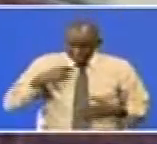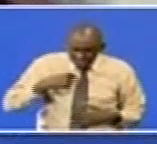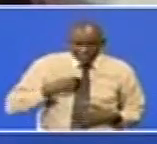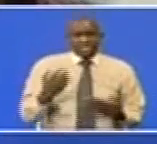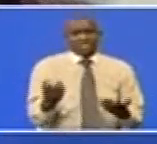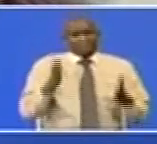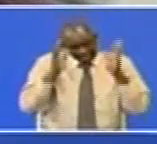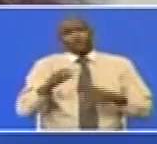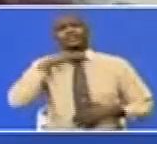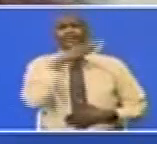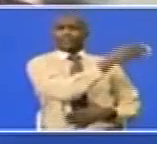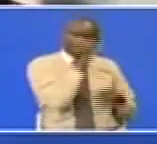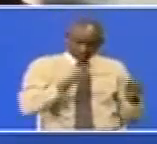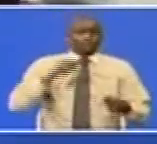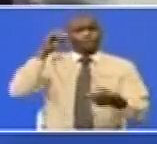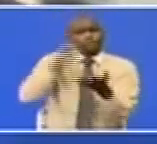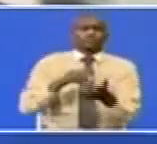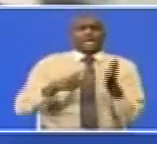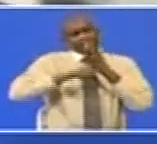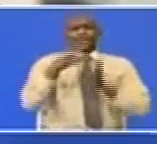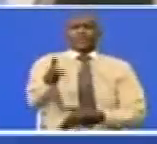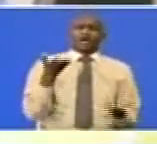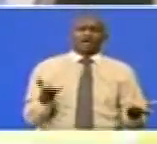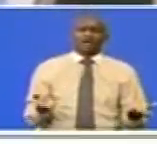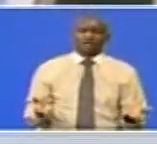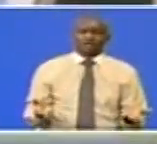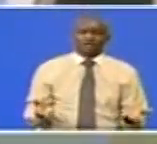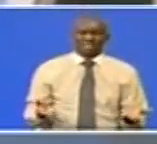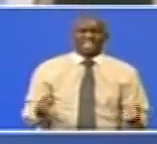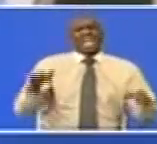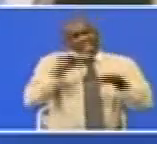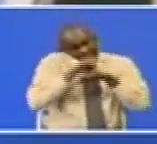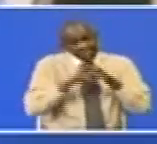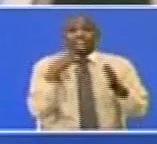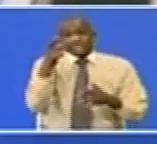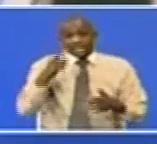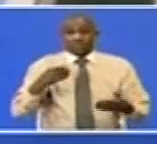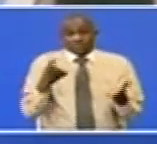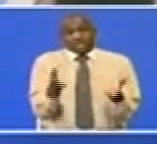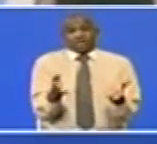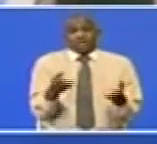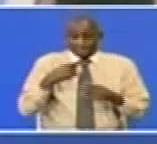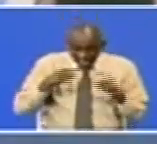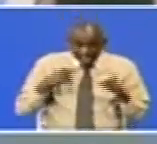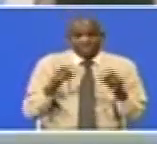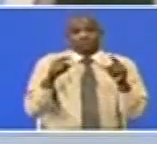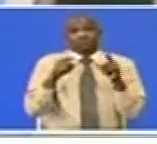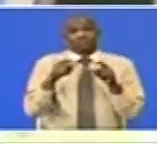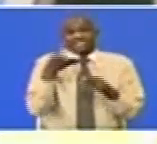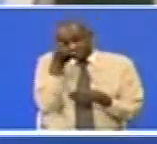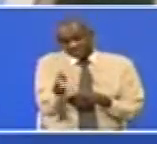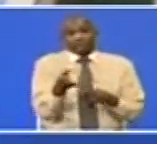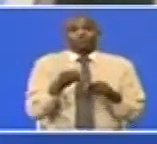banki na mtu anaweza tumia ID namba aende afanye mambo chochote. Kila kitu ilikuwa inasema ni yangu, lakini mimi sijawahi